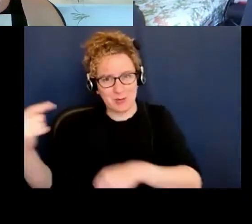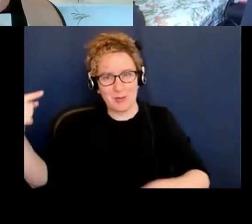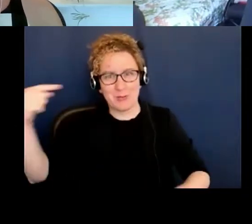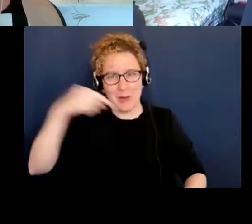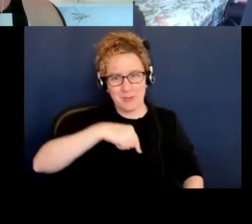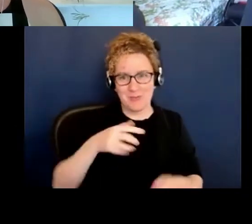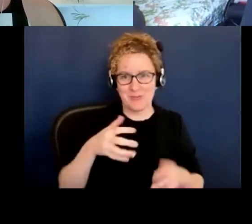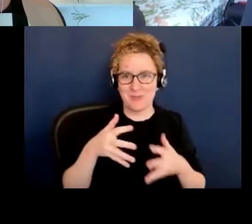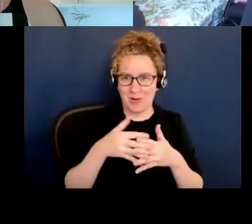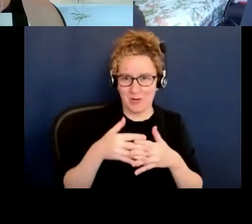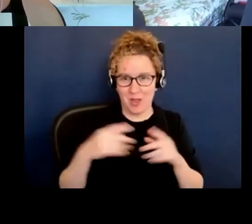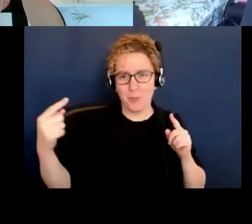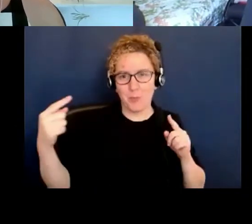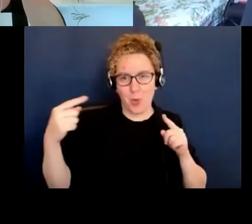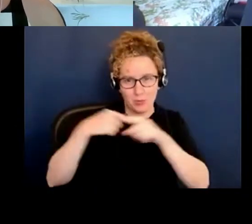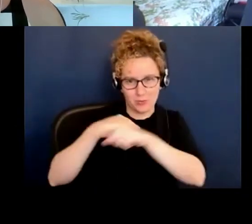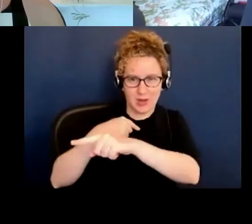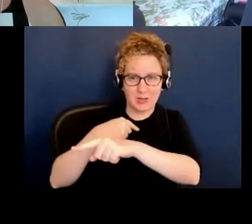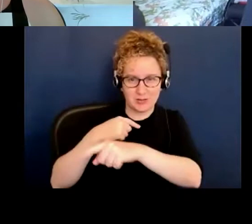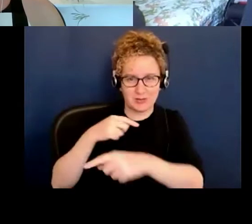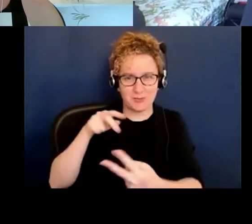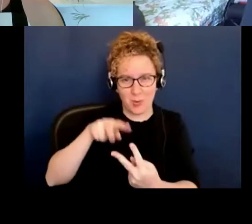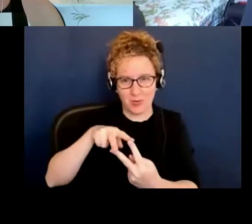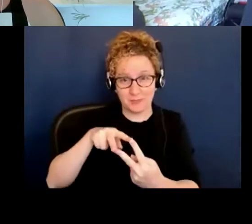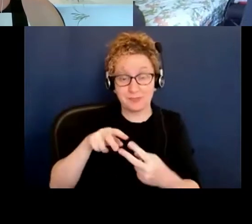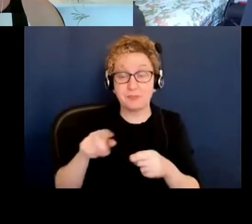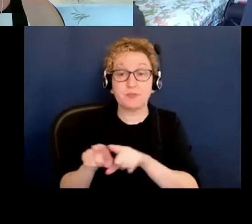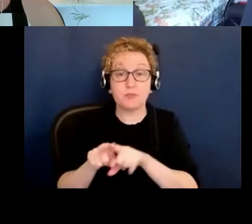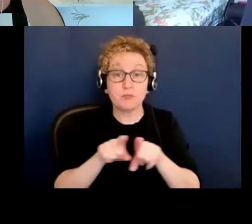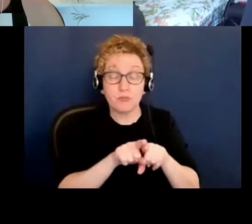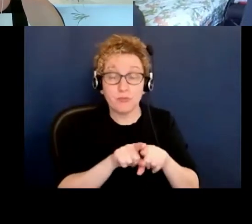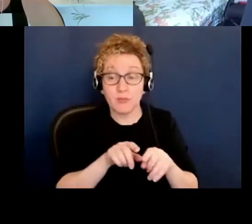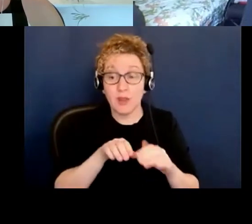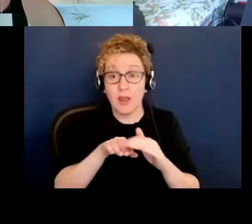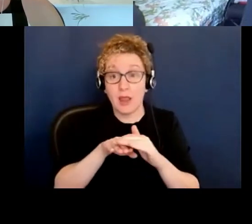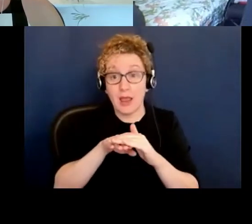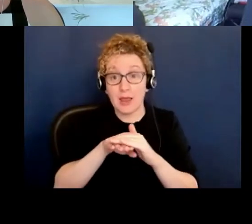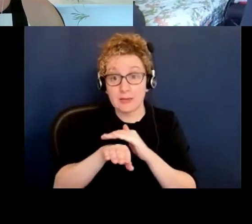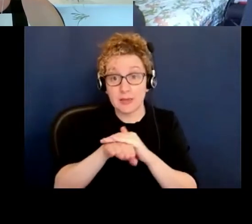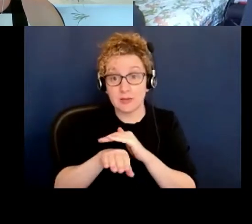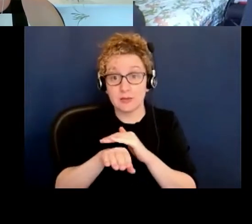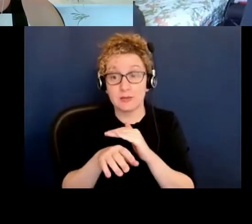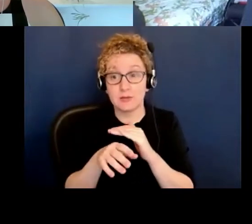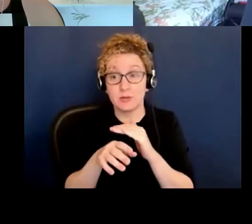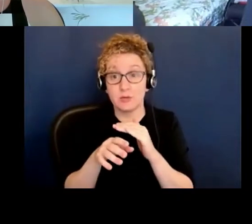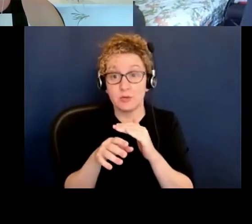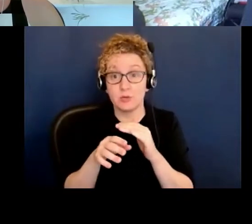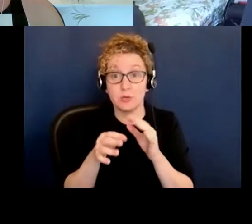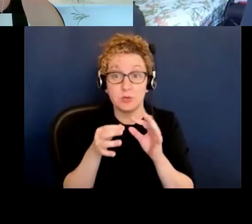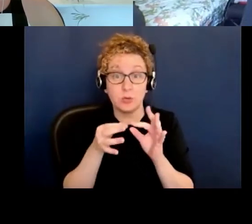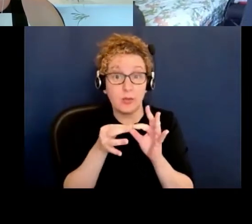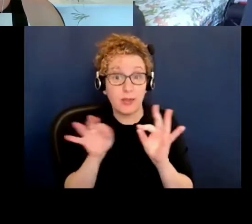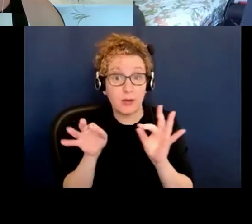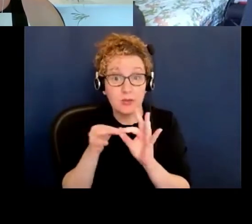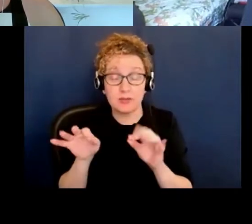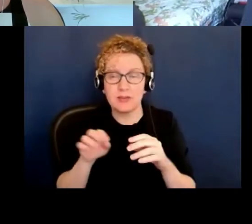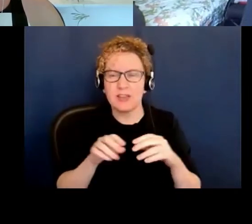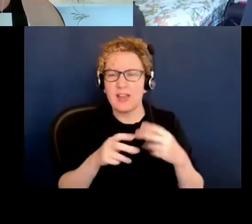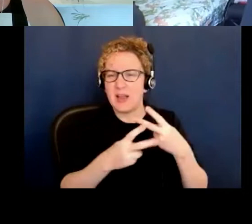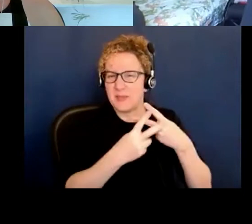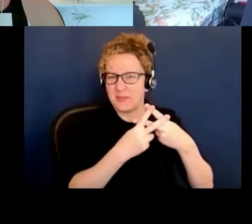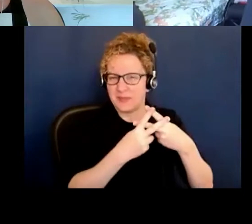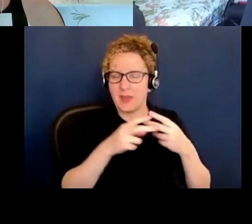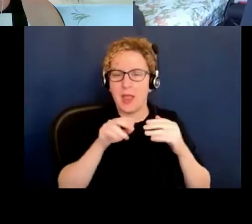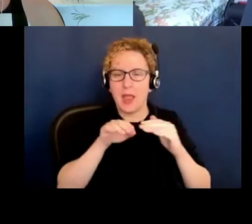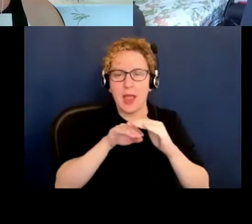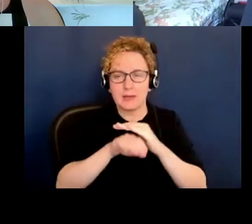directions. We also did an access to languages,